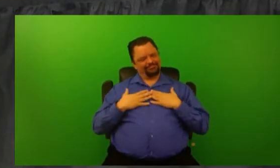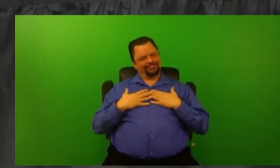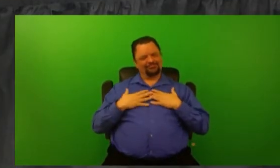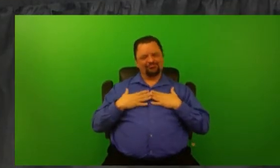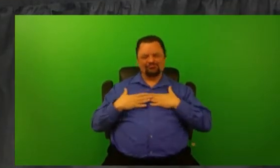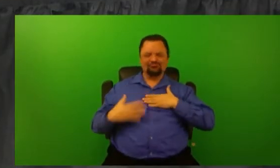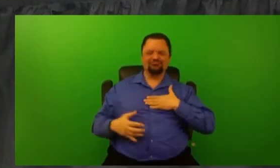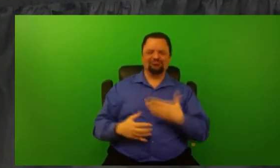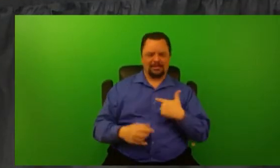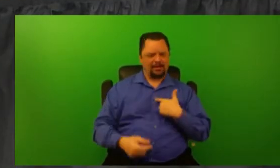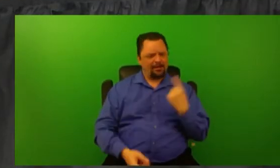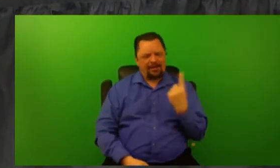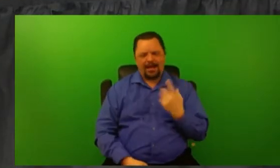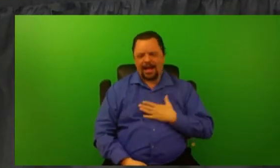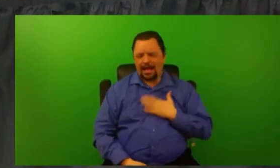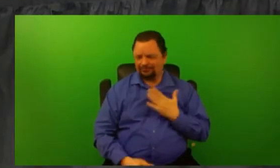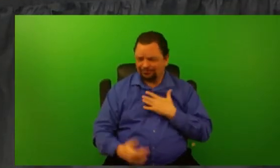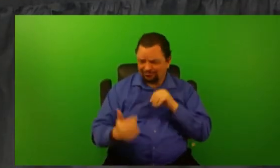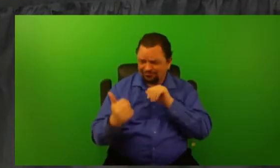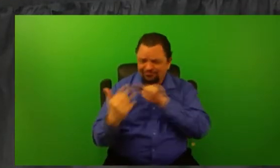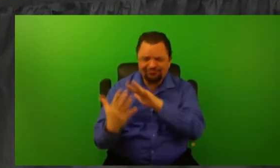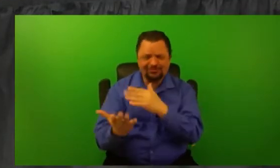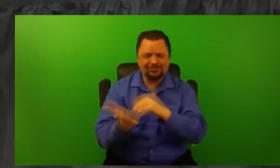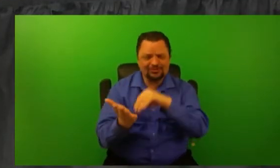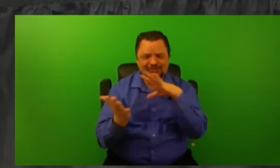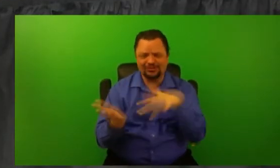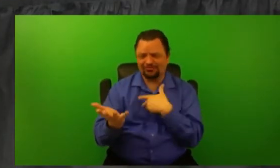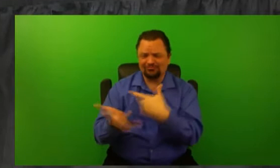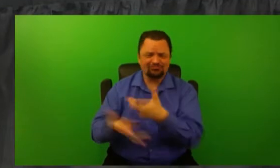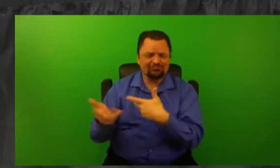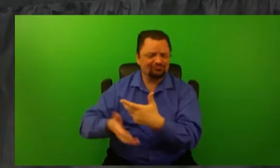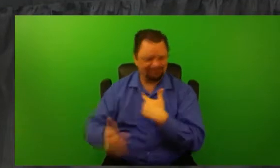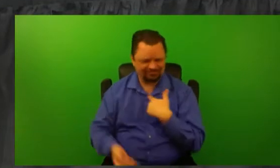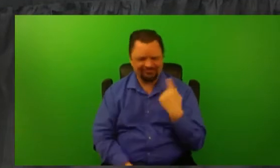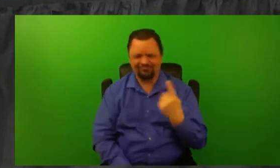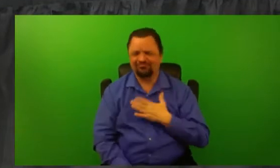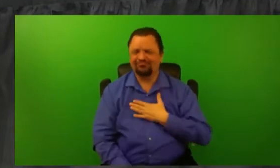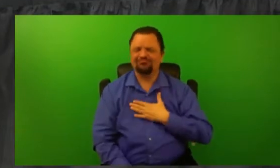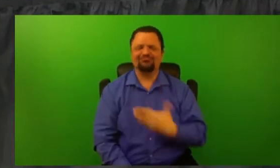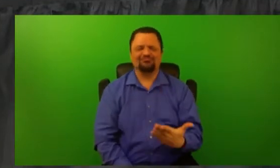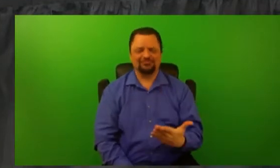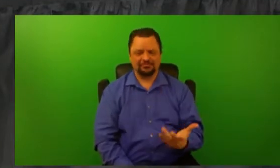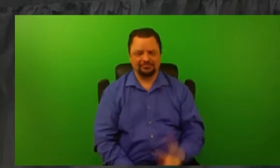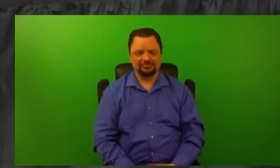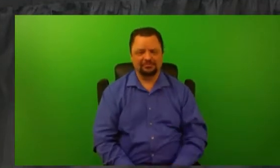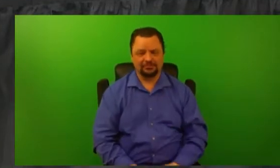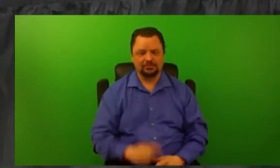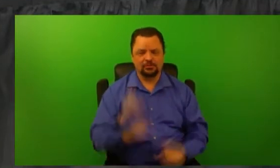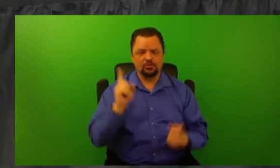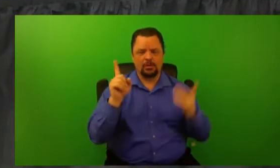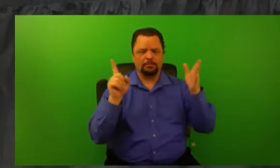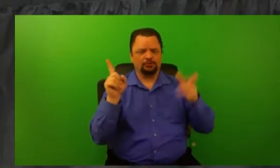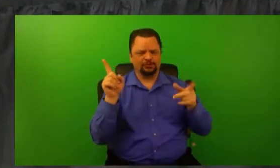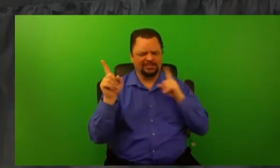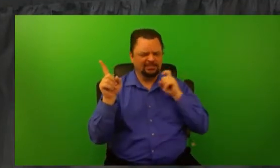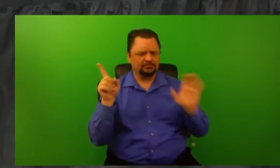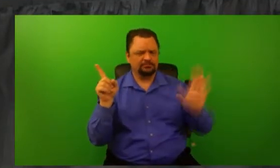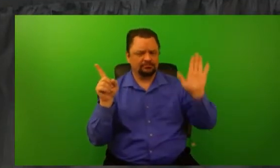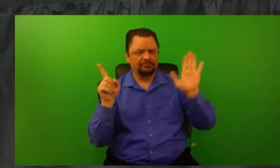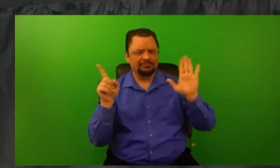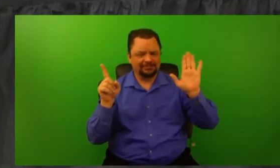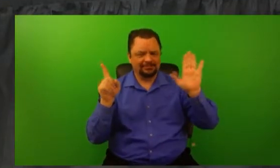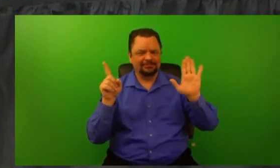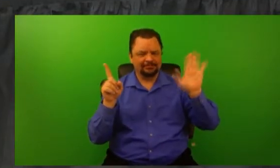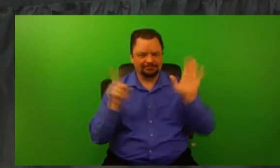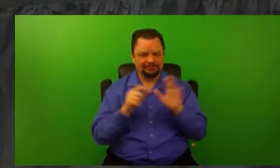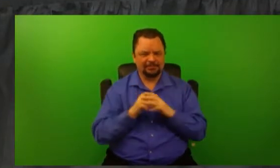that. I think Commissioner Bremer, you have your hand up. I do. I